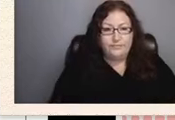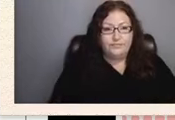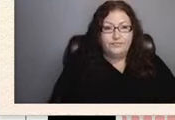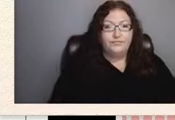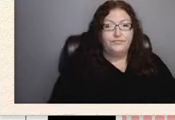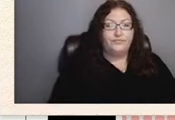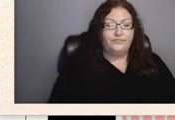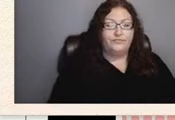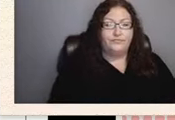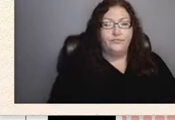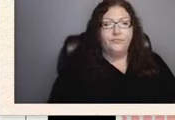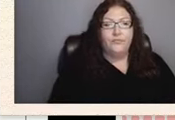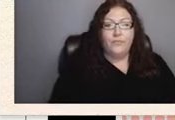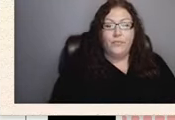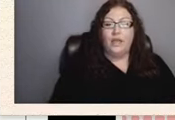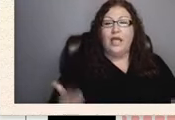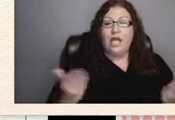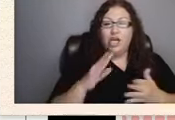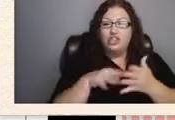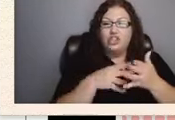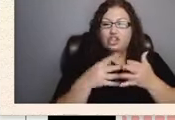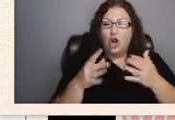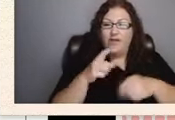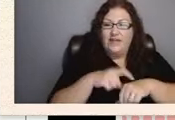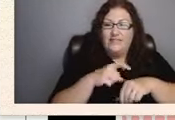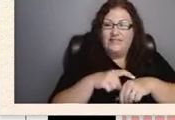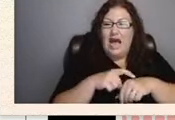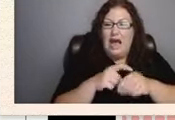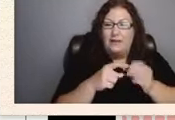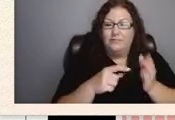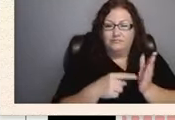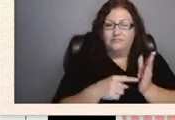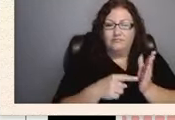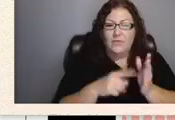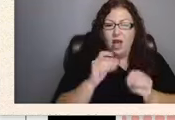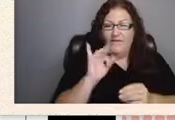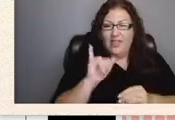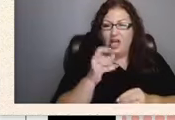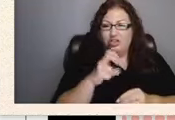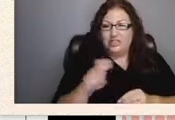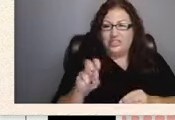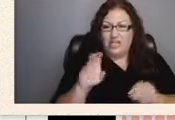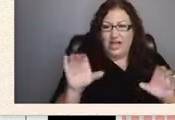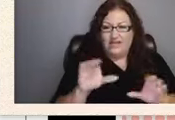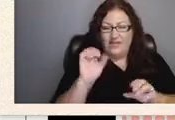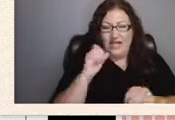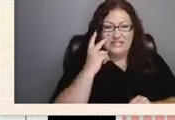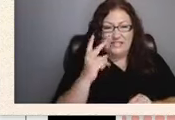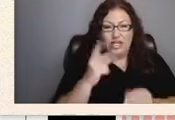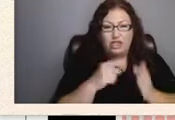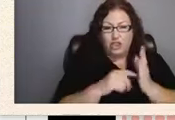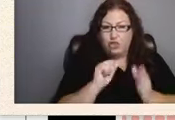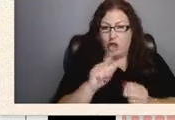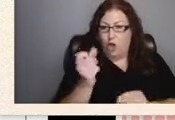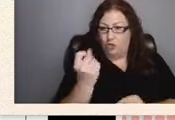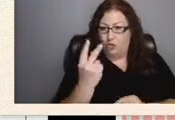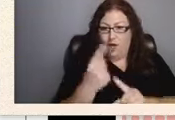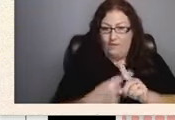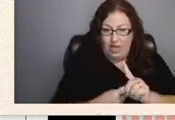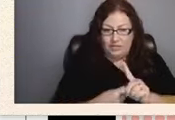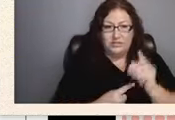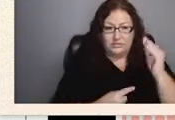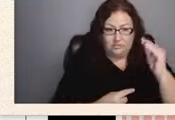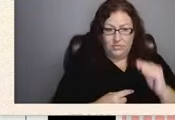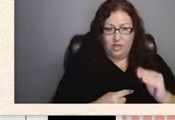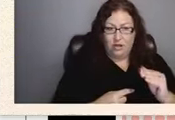Here is a chart of the timeline of that transition activities. As you can see, it shows all 12 months under birthday. So